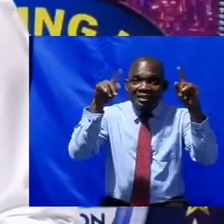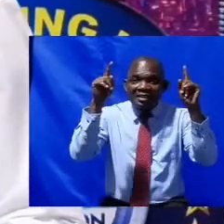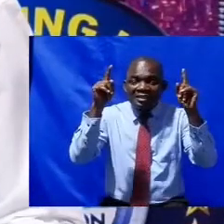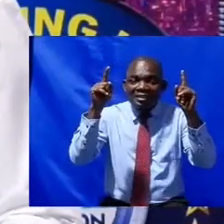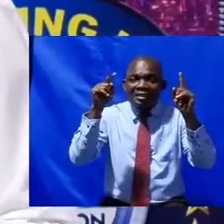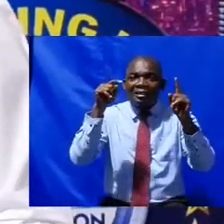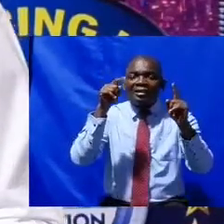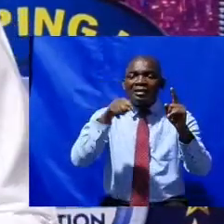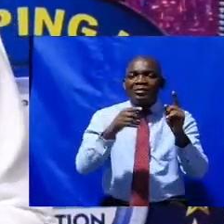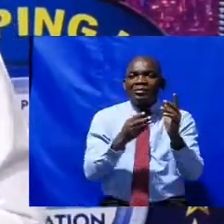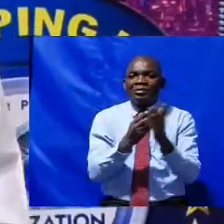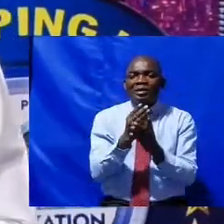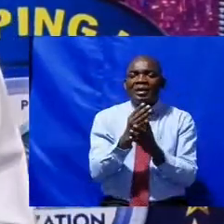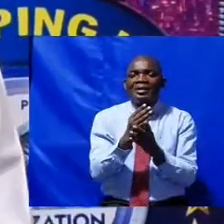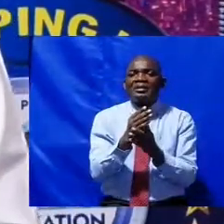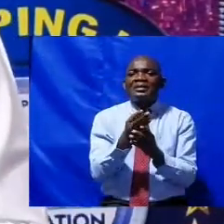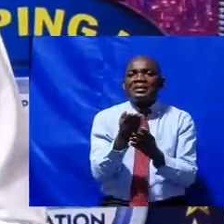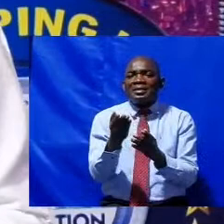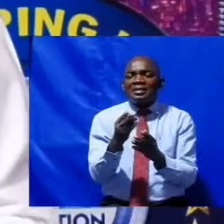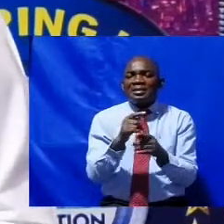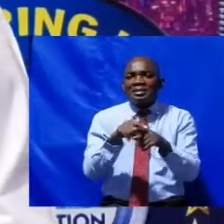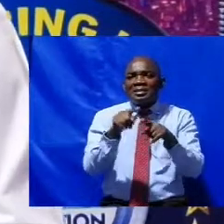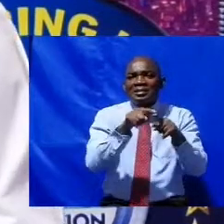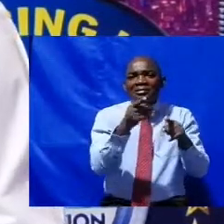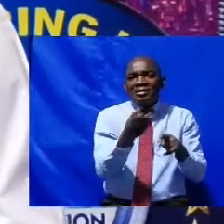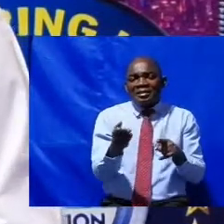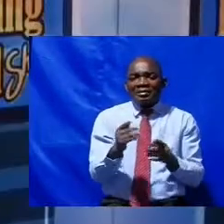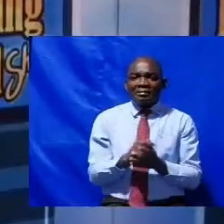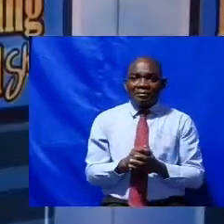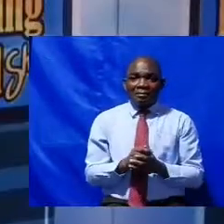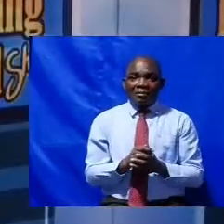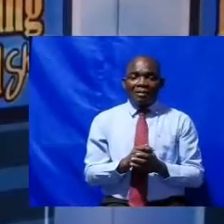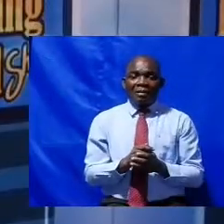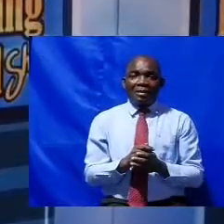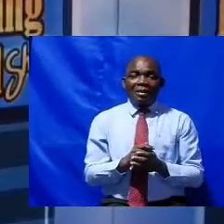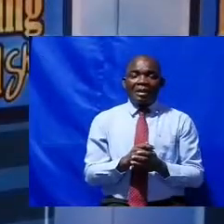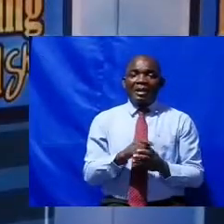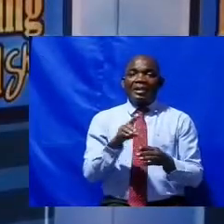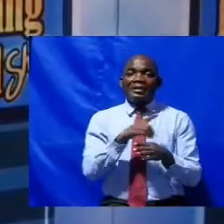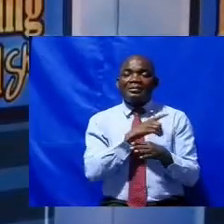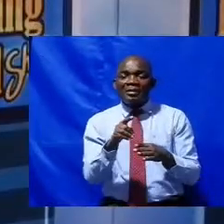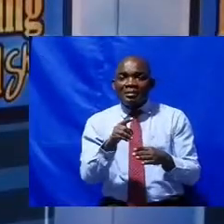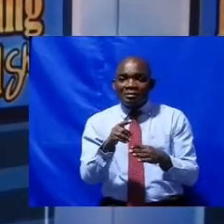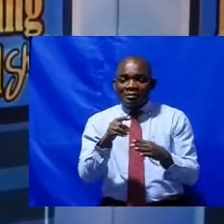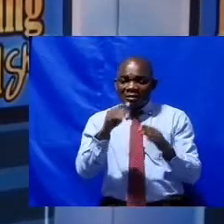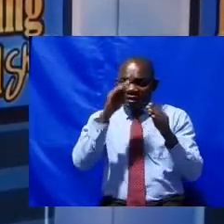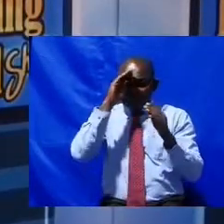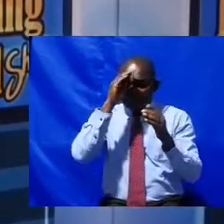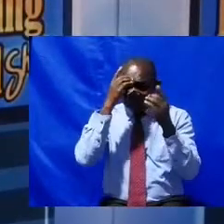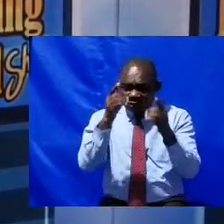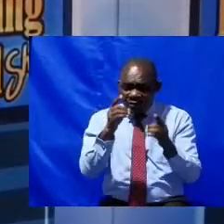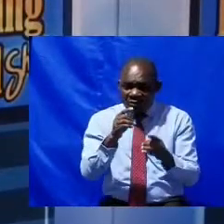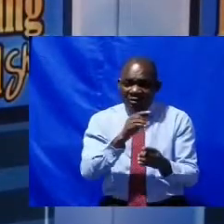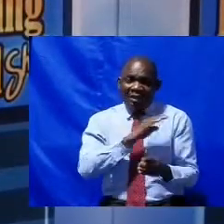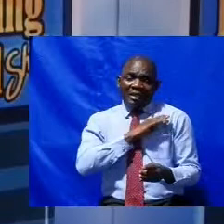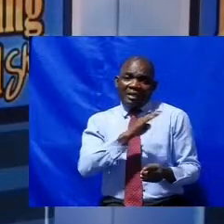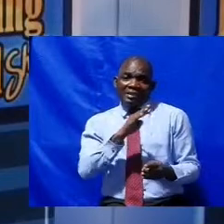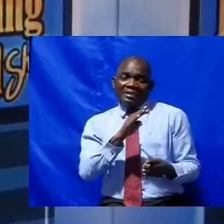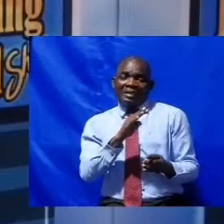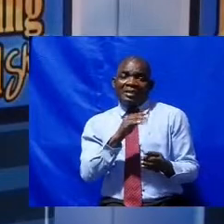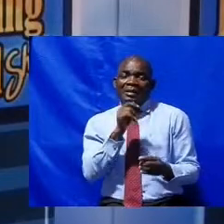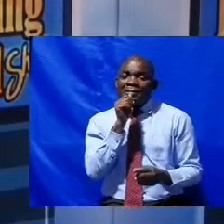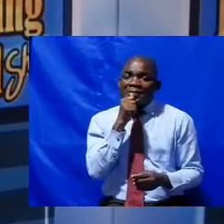success, there must be the right mix of various factors: discipline, determination,